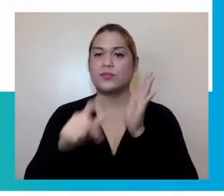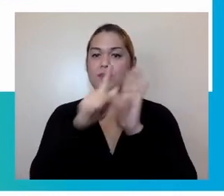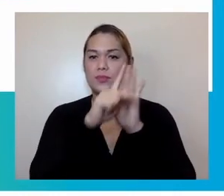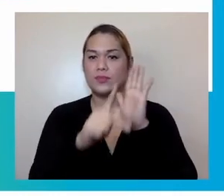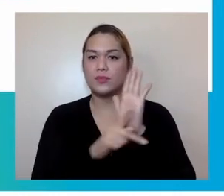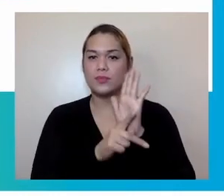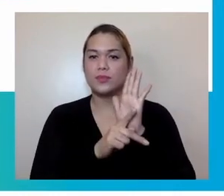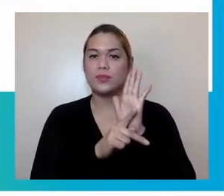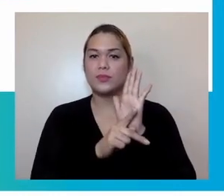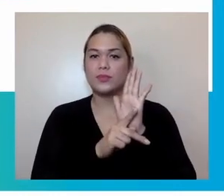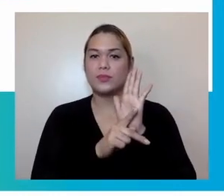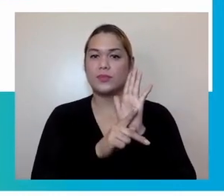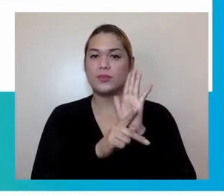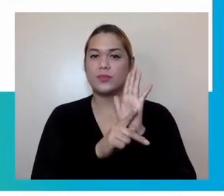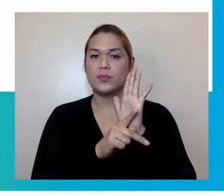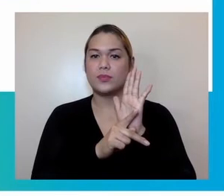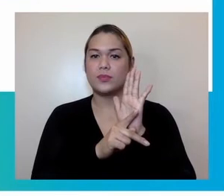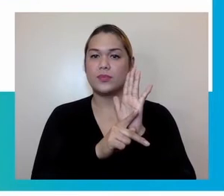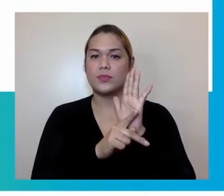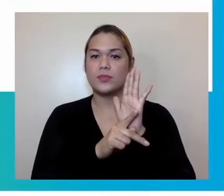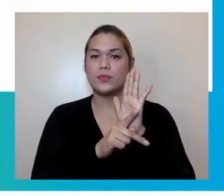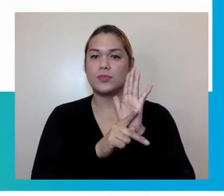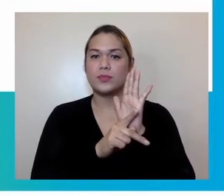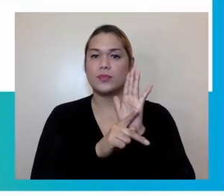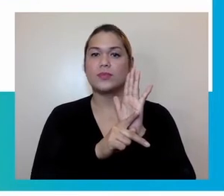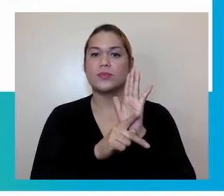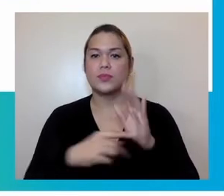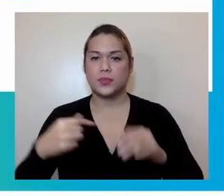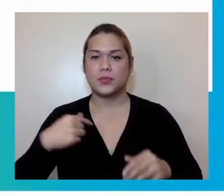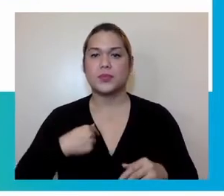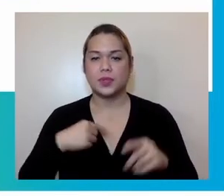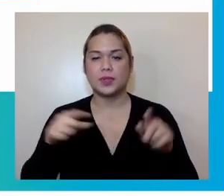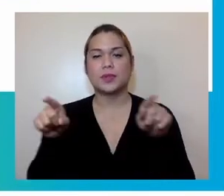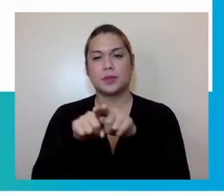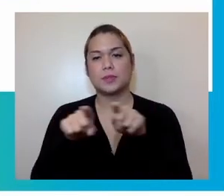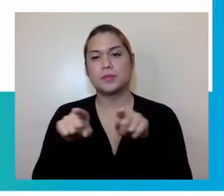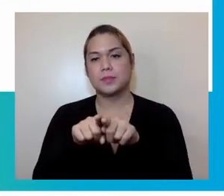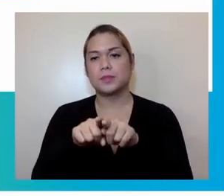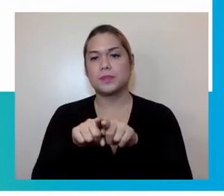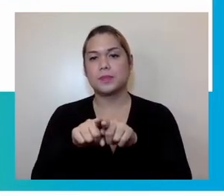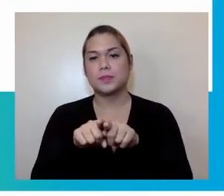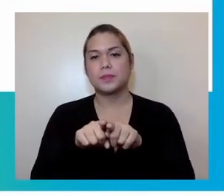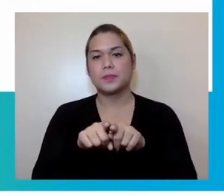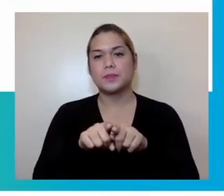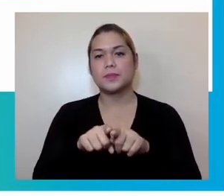I will do everything in my power to make that possible and help that along.